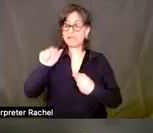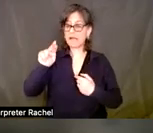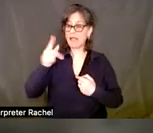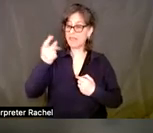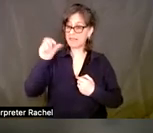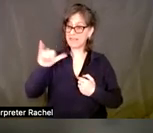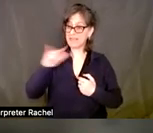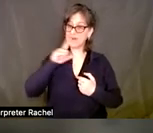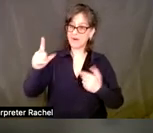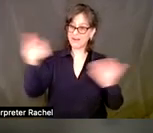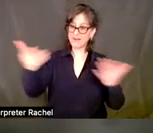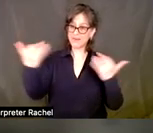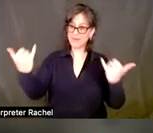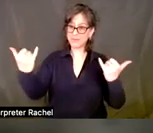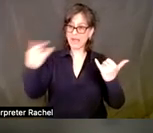If you could please